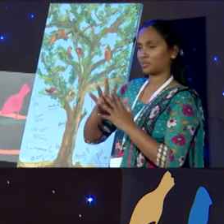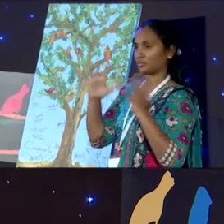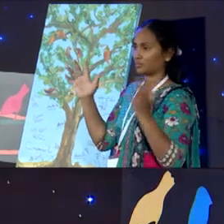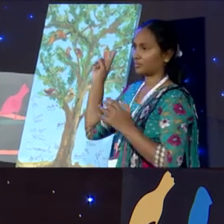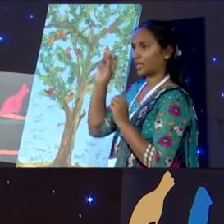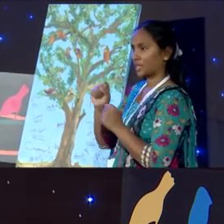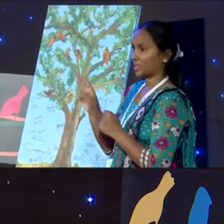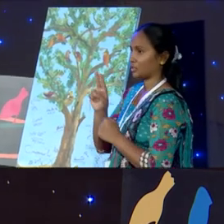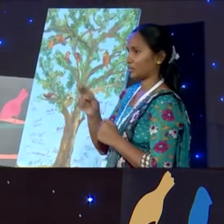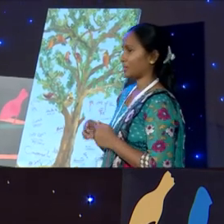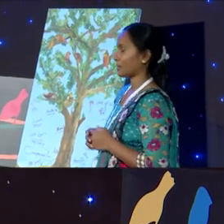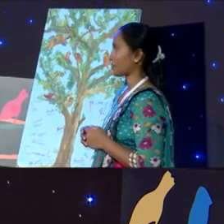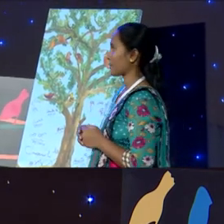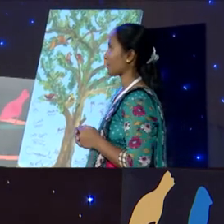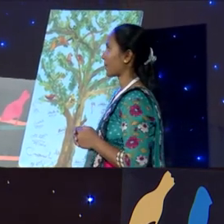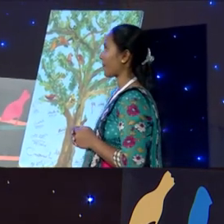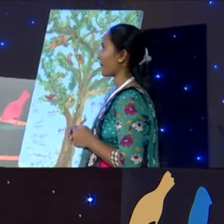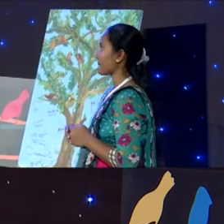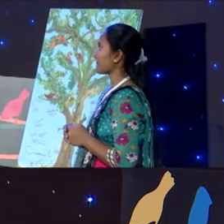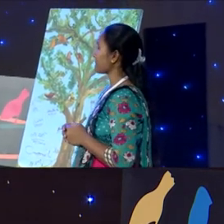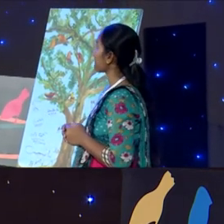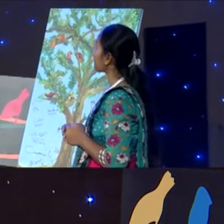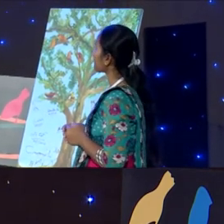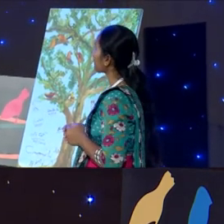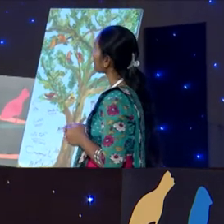impaired individuals. We've tested this a lot of times.